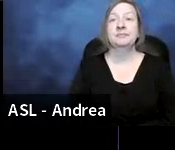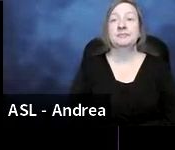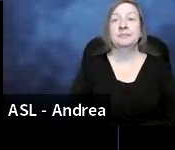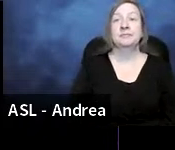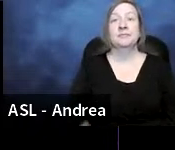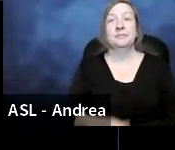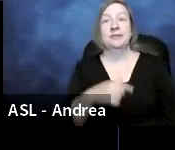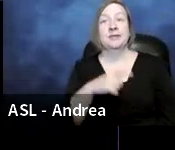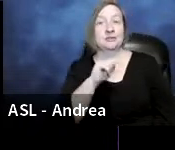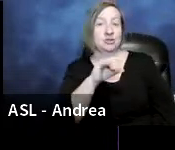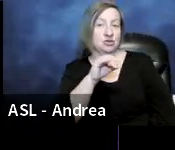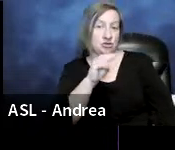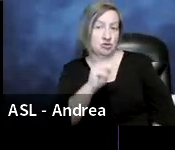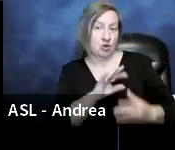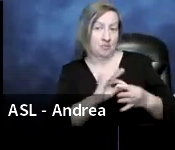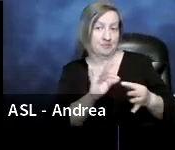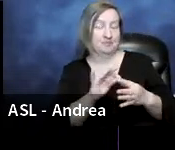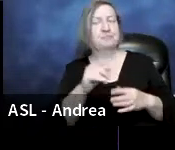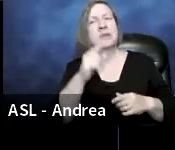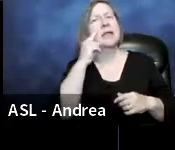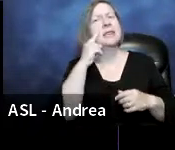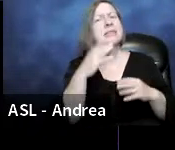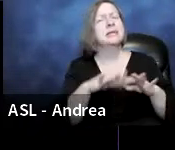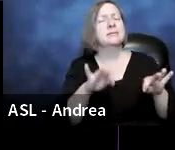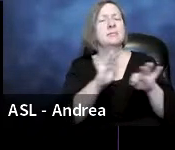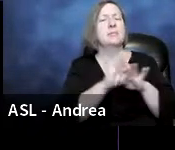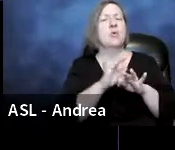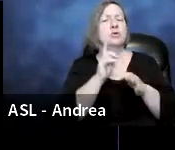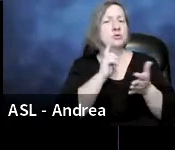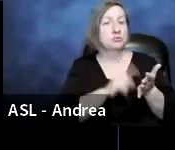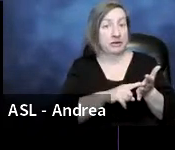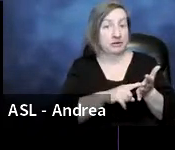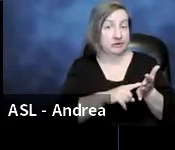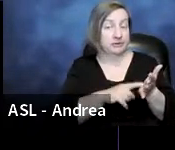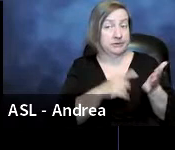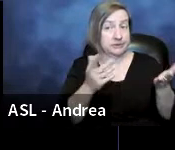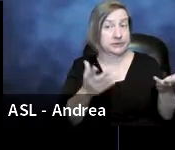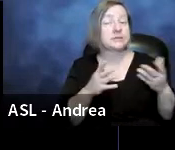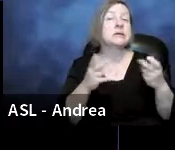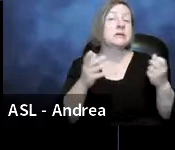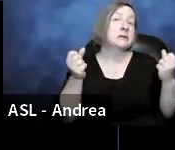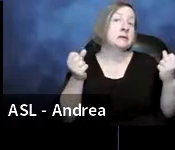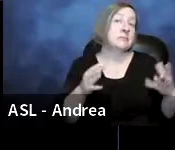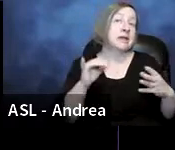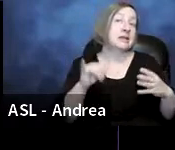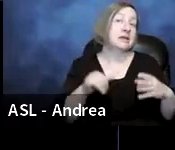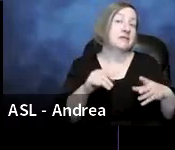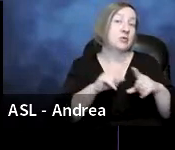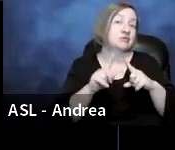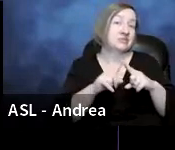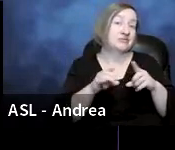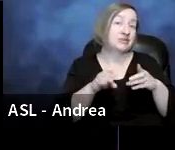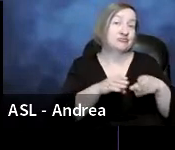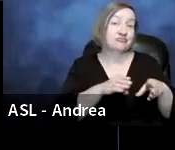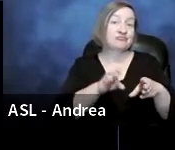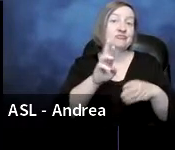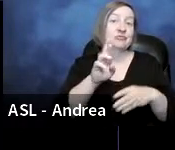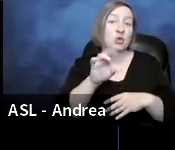Sorry, unmute myself. I think it's important to recognize as well that a lot of these routes